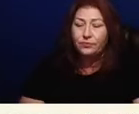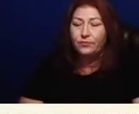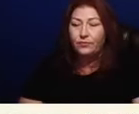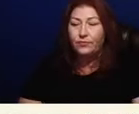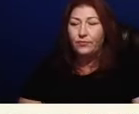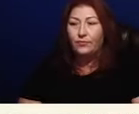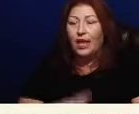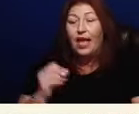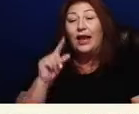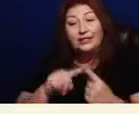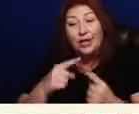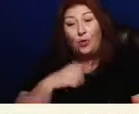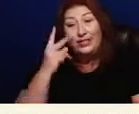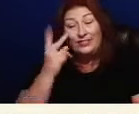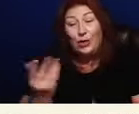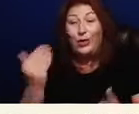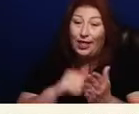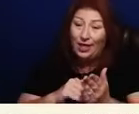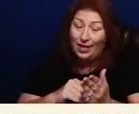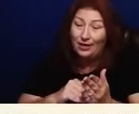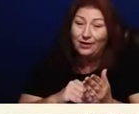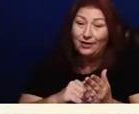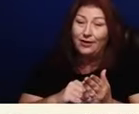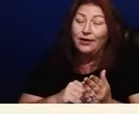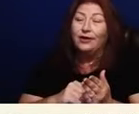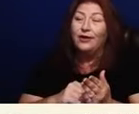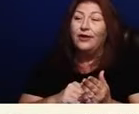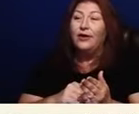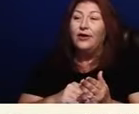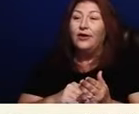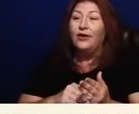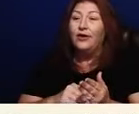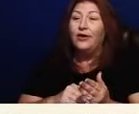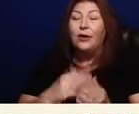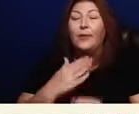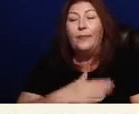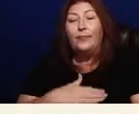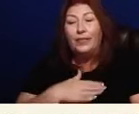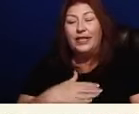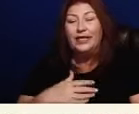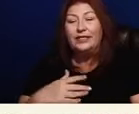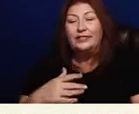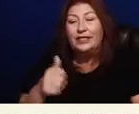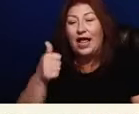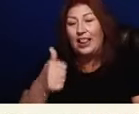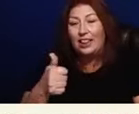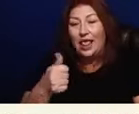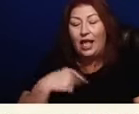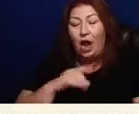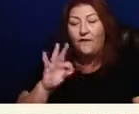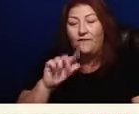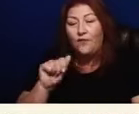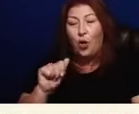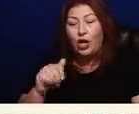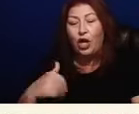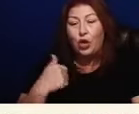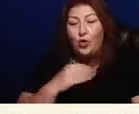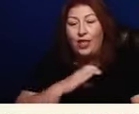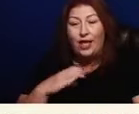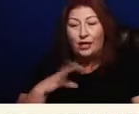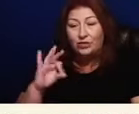until we see you again, we definitely invite you to quick plug. Please like our Florida Youth Council Facebook page.